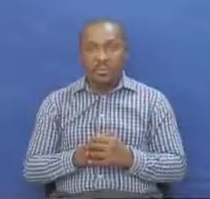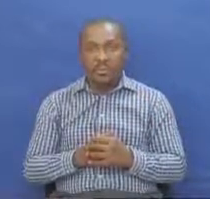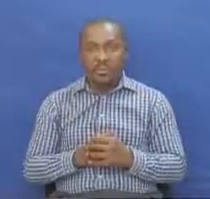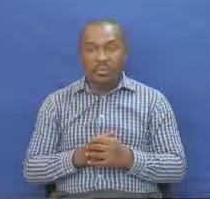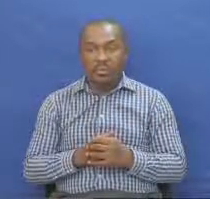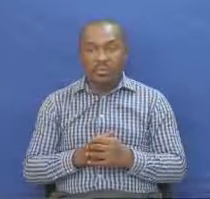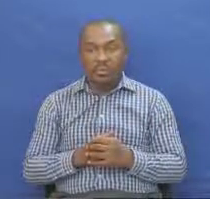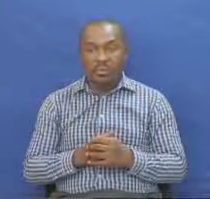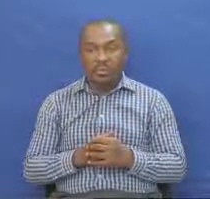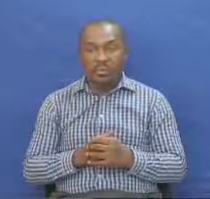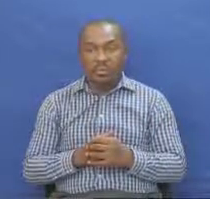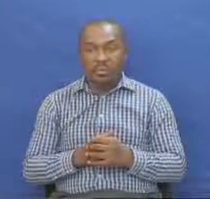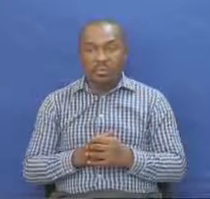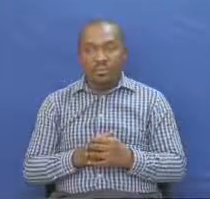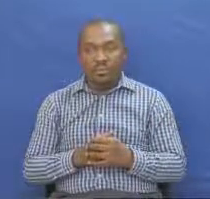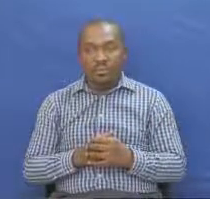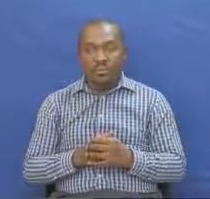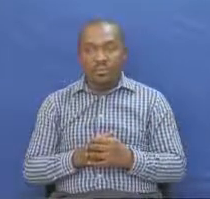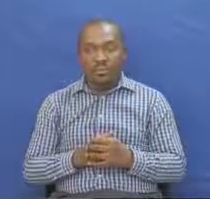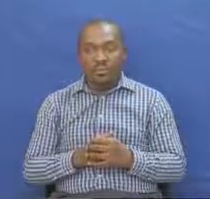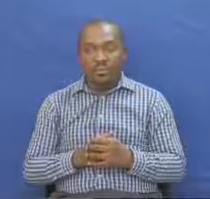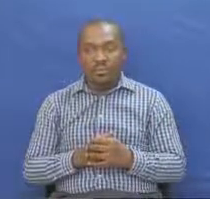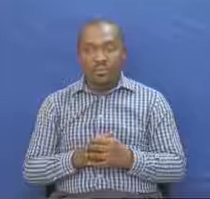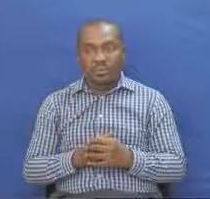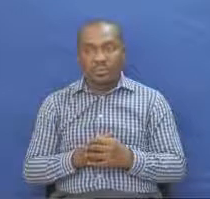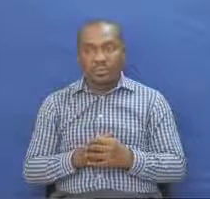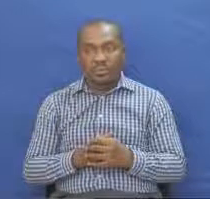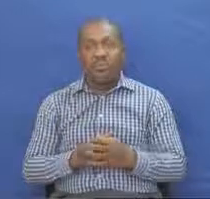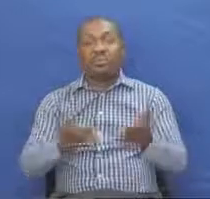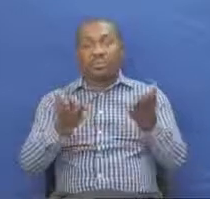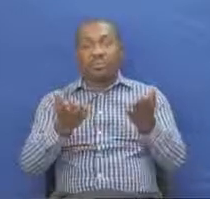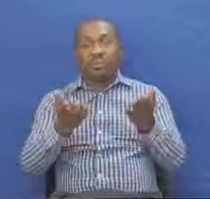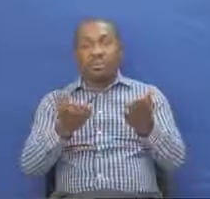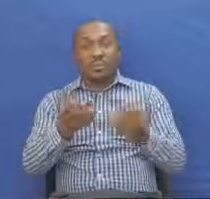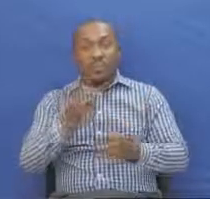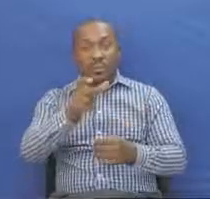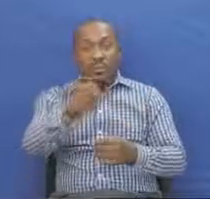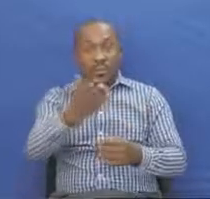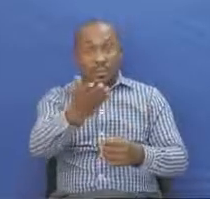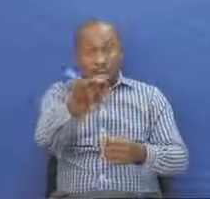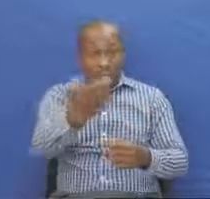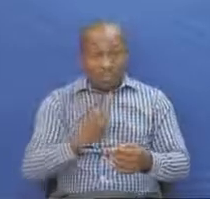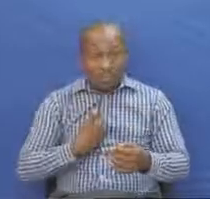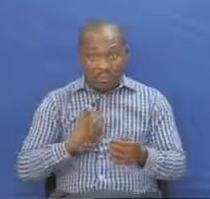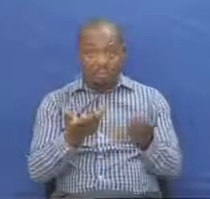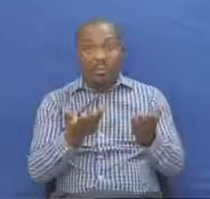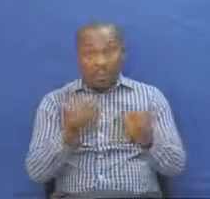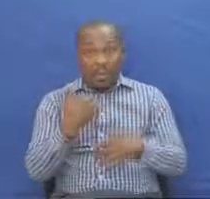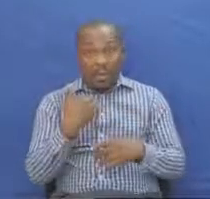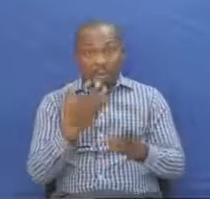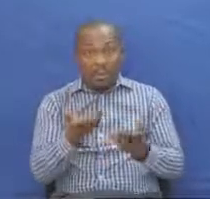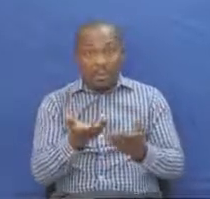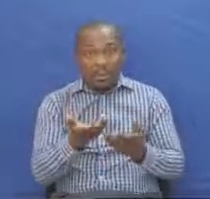Someone can tell me what is development? Yes, development simply can be defined as